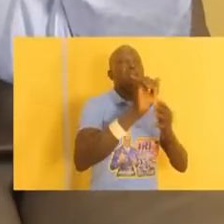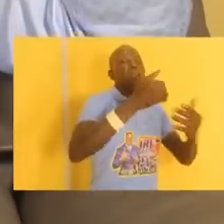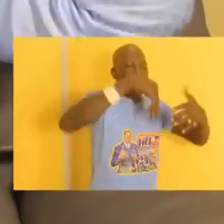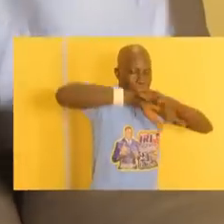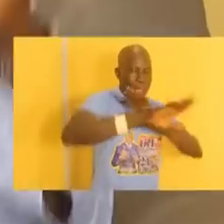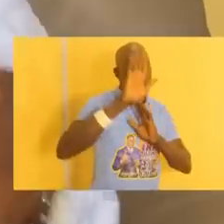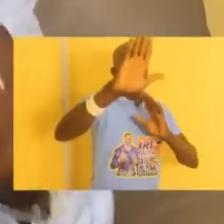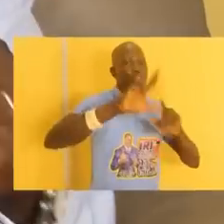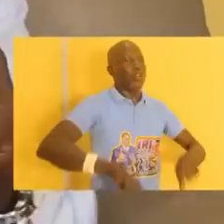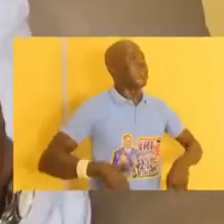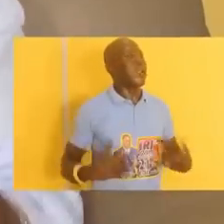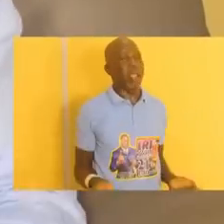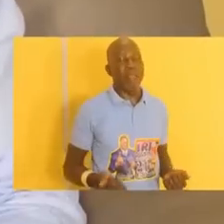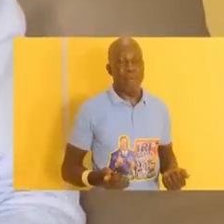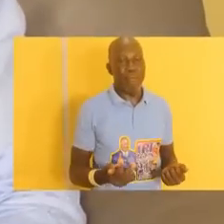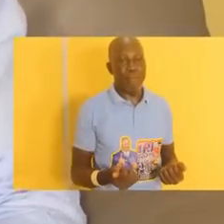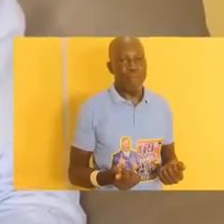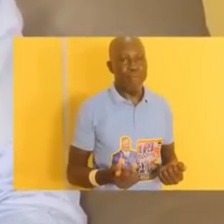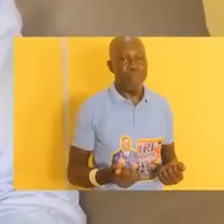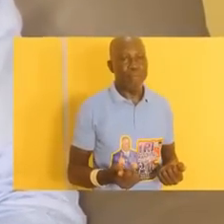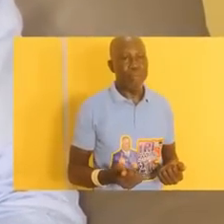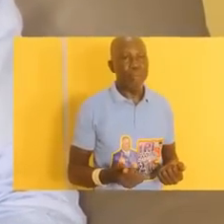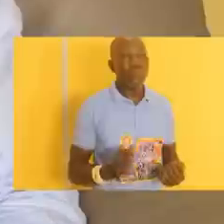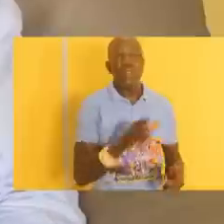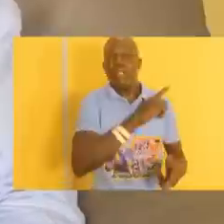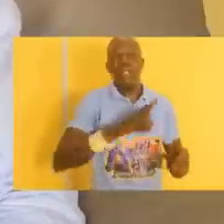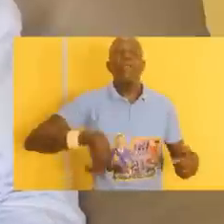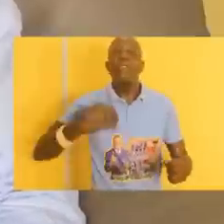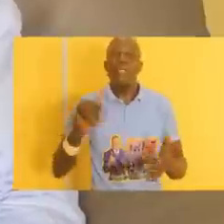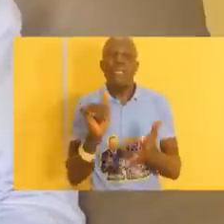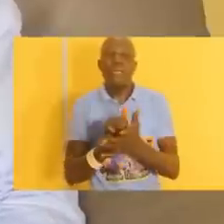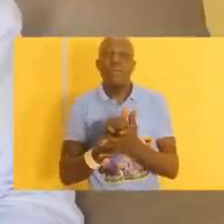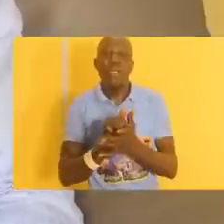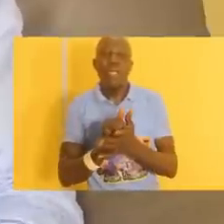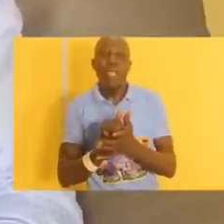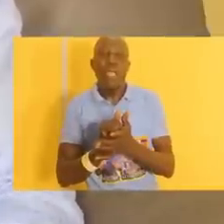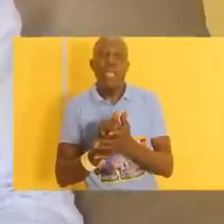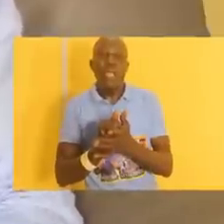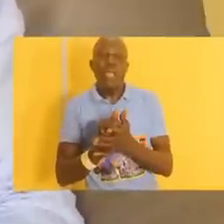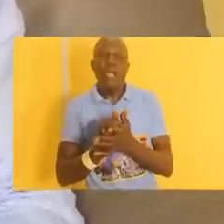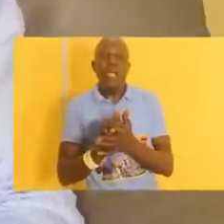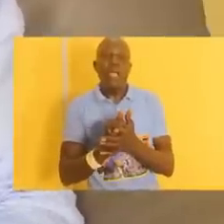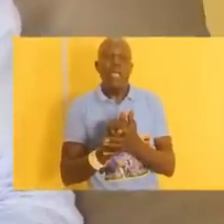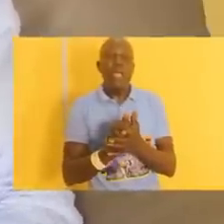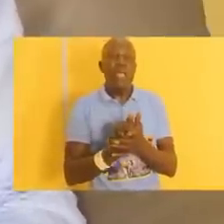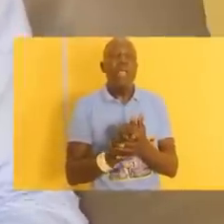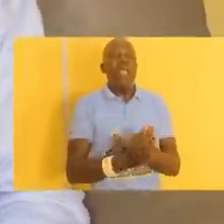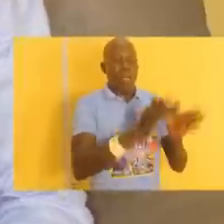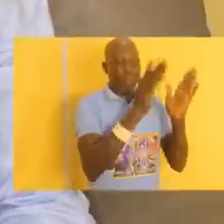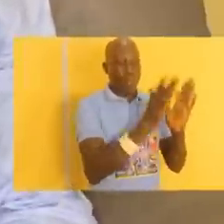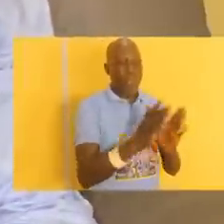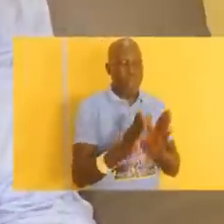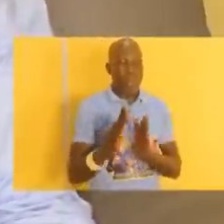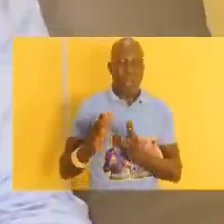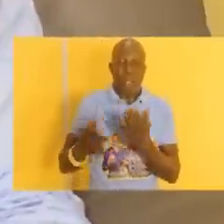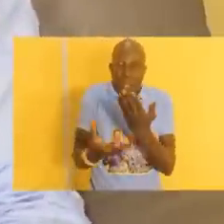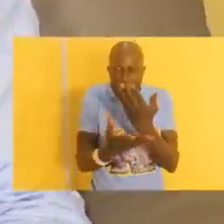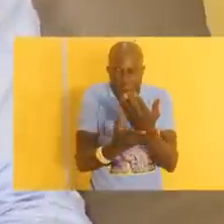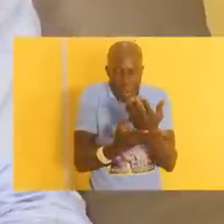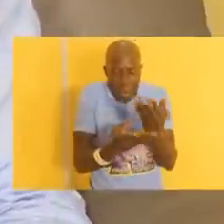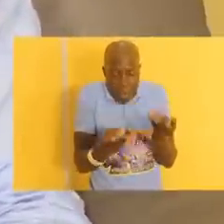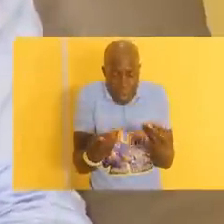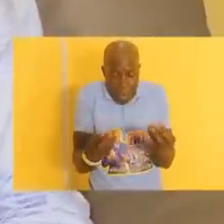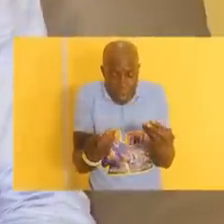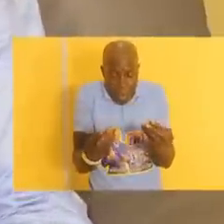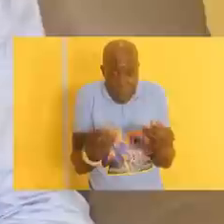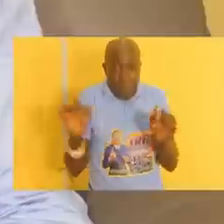I must pray for you. The Lord told me. ko ile ano for me. He said, build mercy land